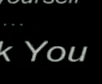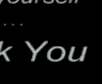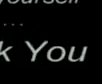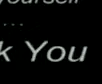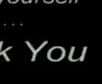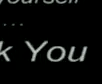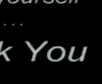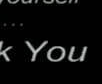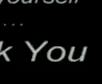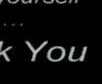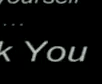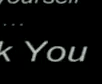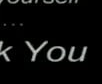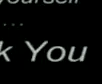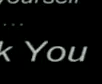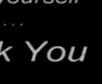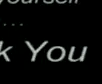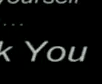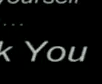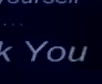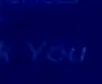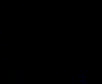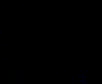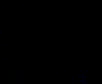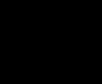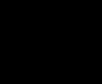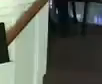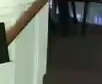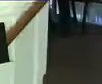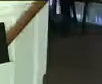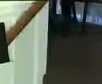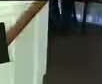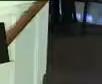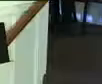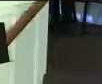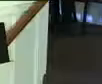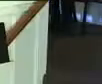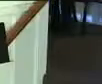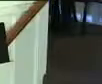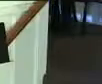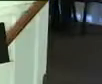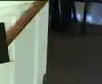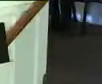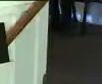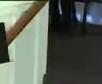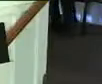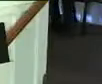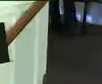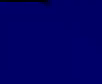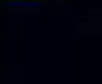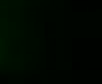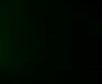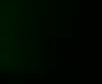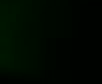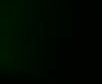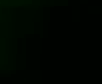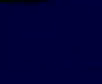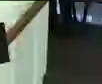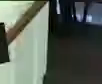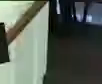Good morning. Will you rise as you're able this morning and join us in singing our opening song, Open the Eyes of My Heart.